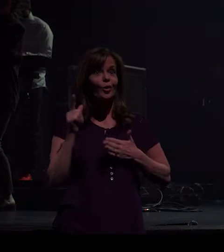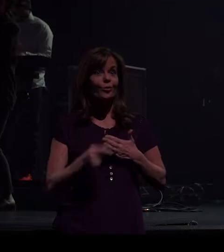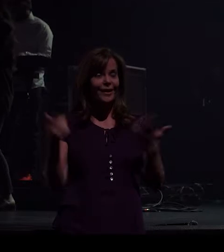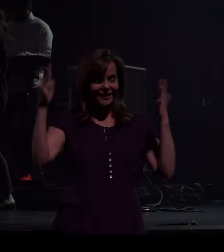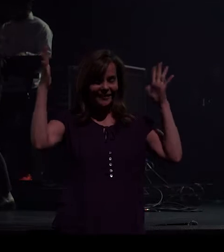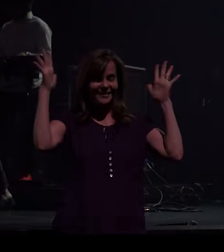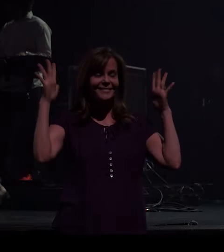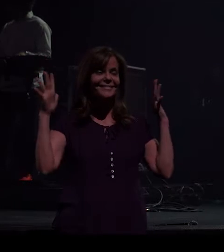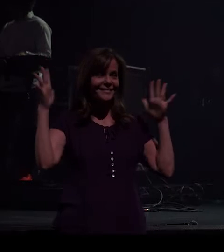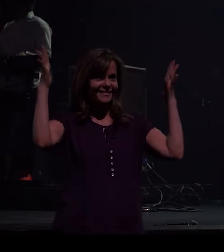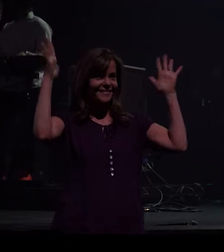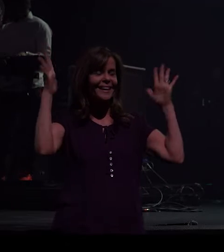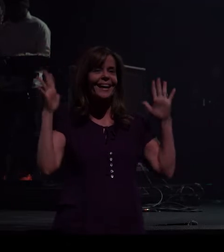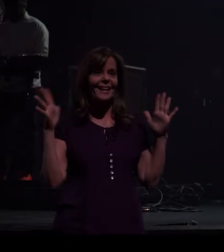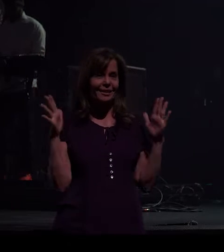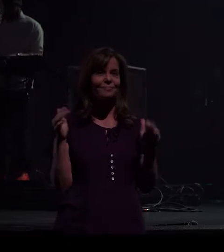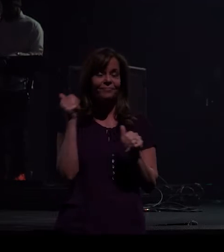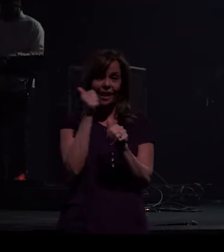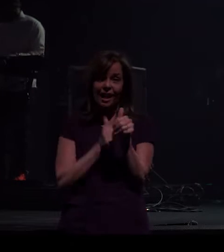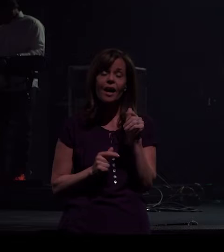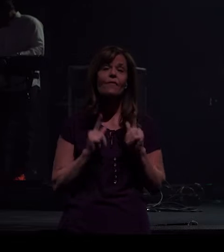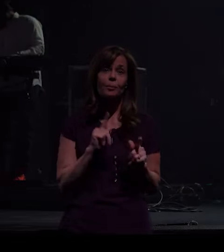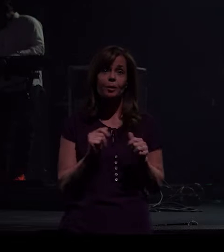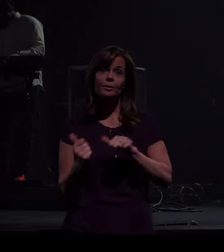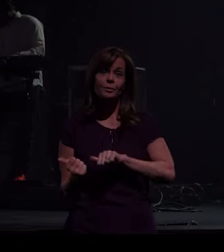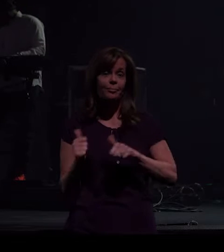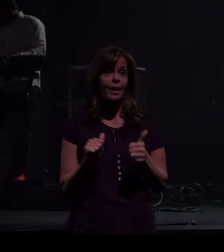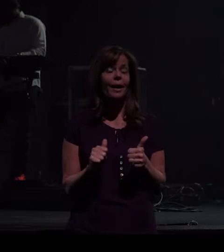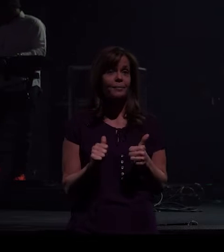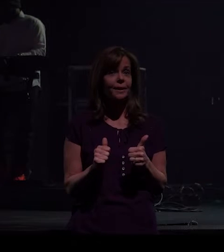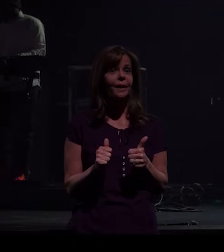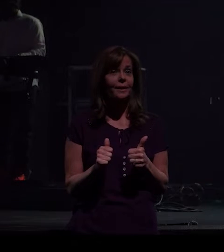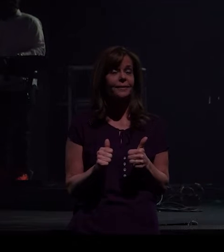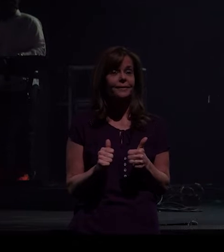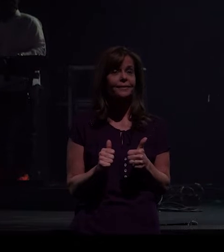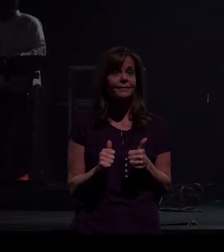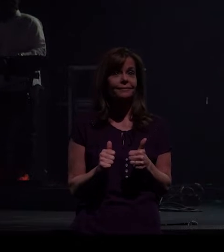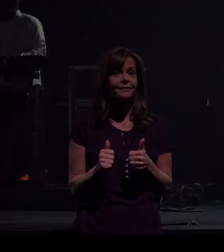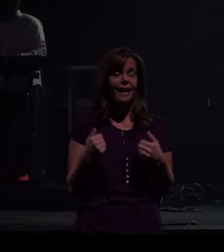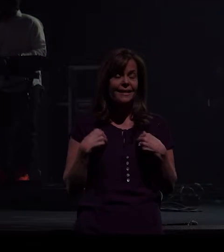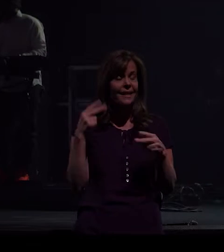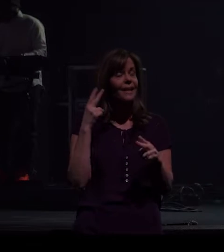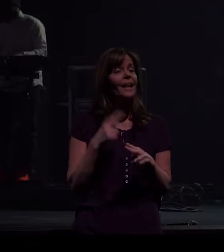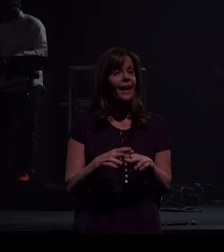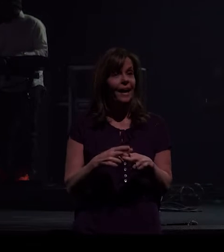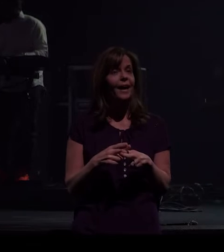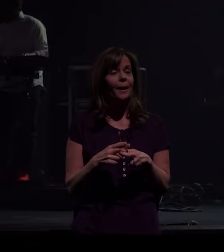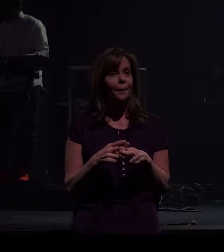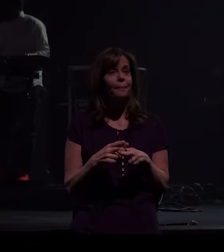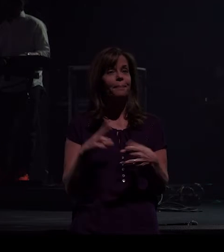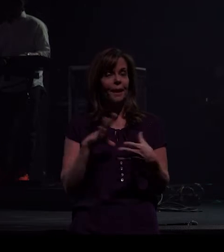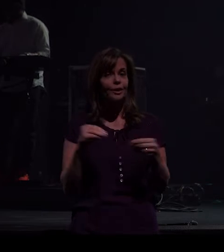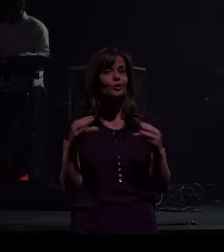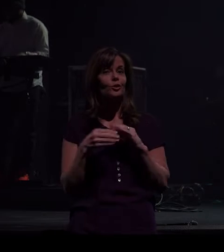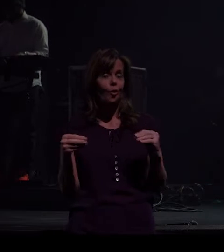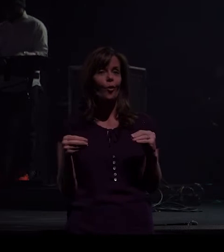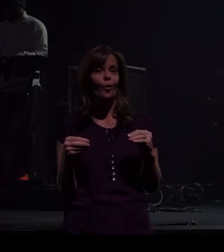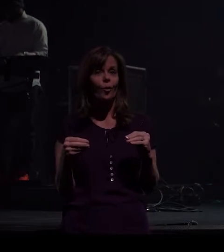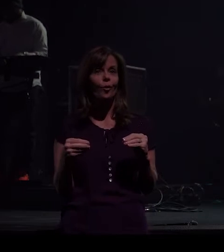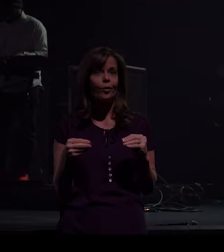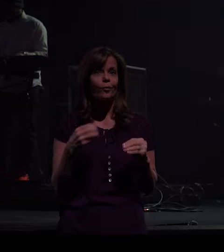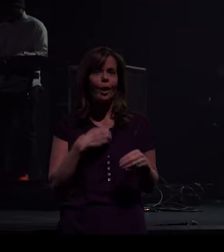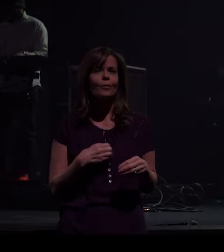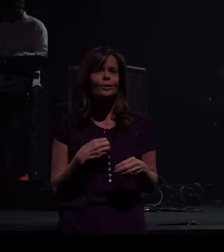unbelievable. Every single one of that number is, there's a name and there's a story. And I wish we could hear all